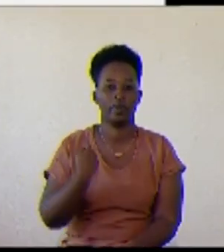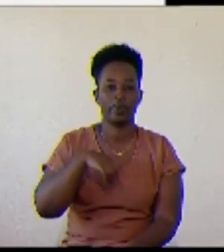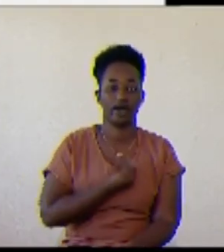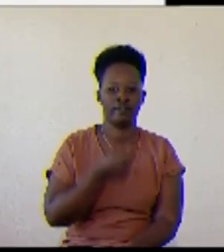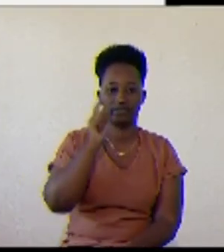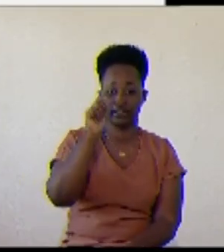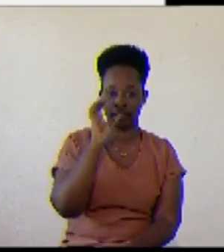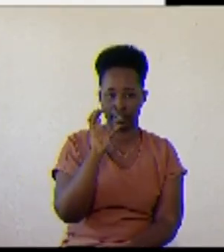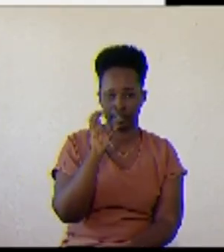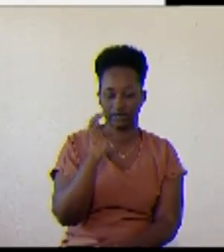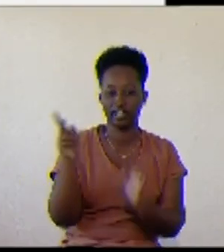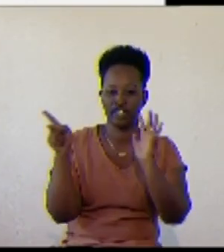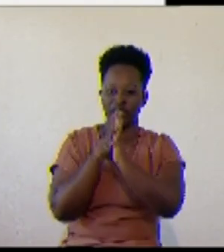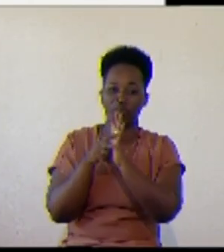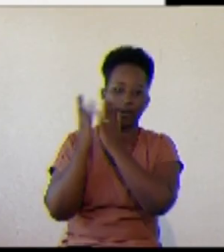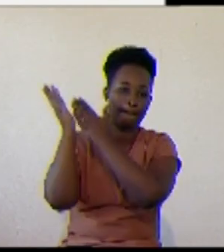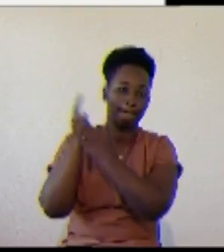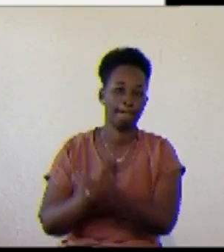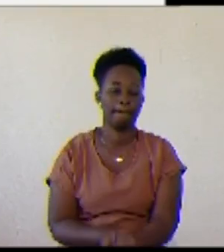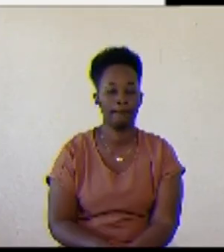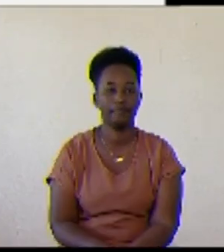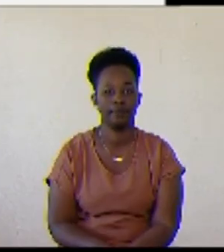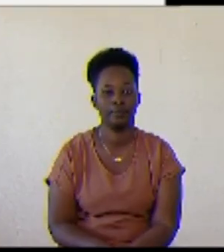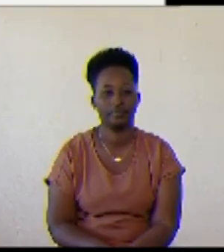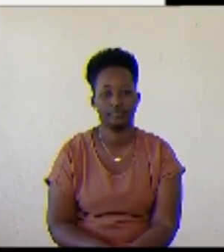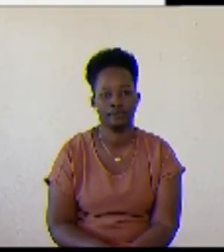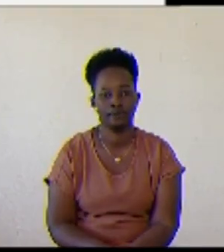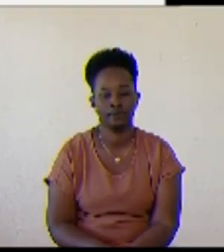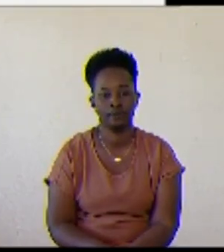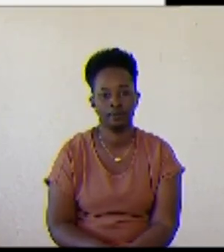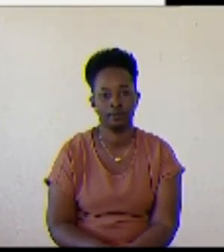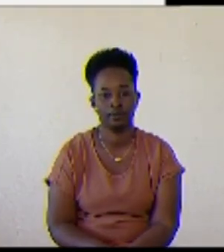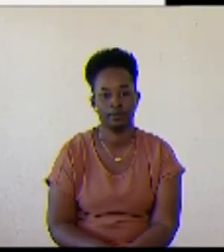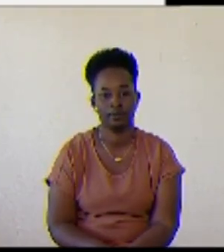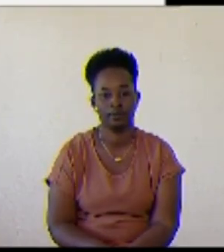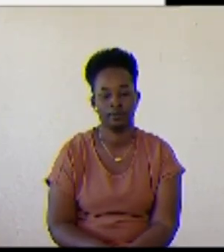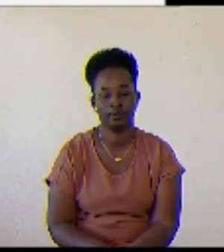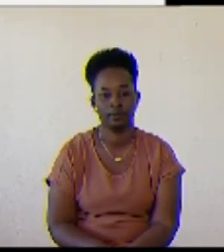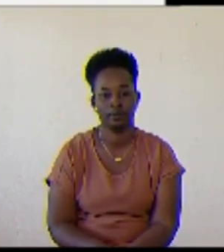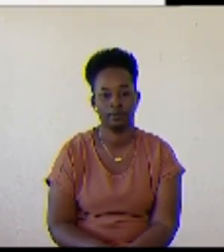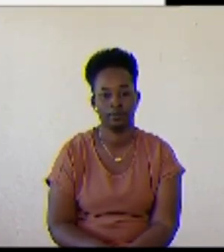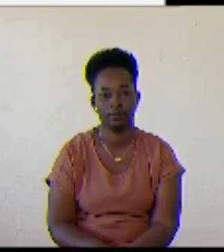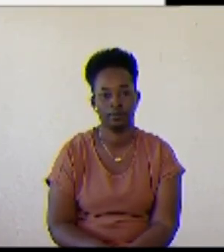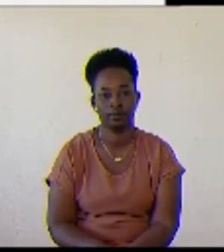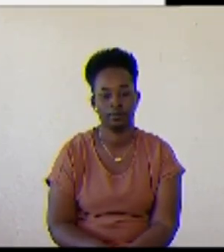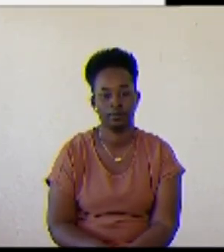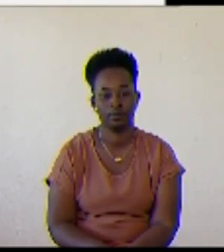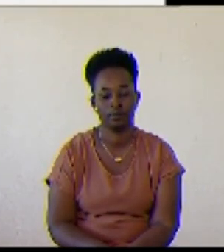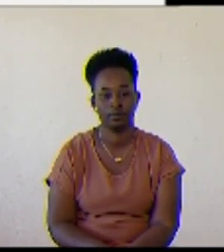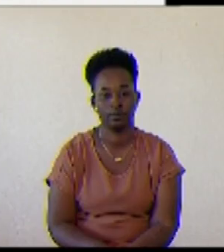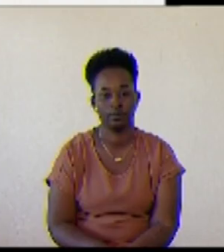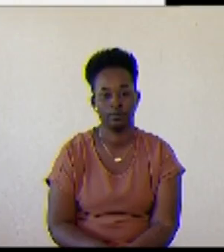cost function, which is 10Q cubed plus